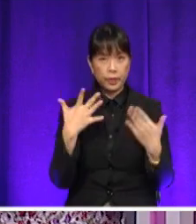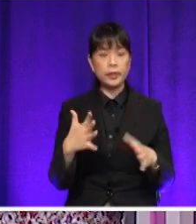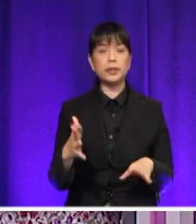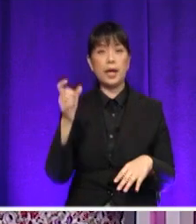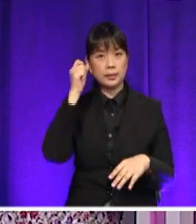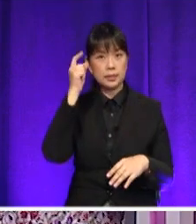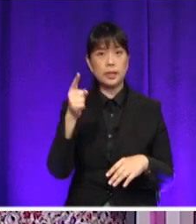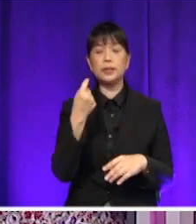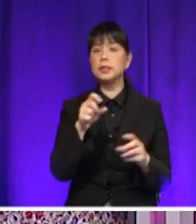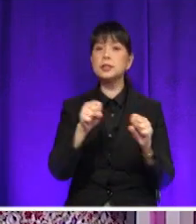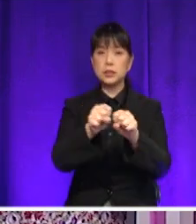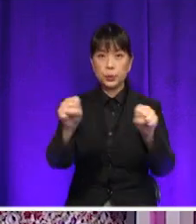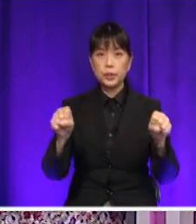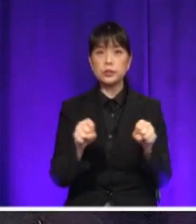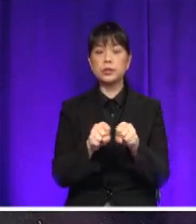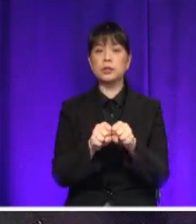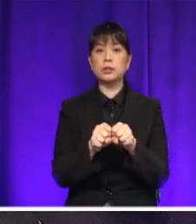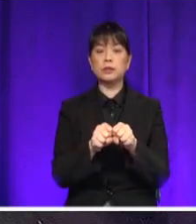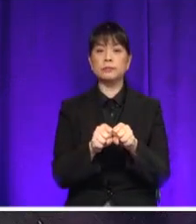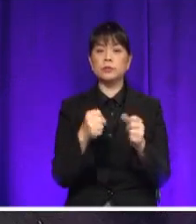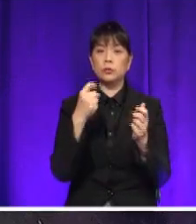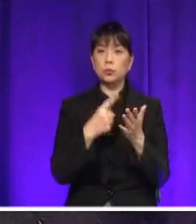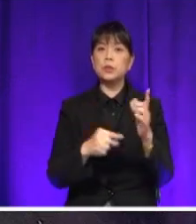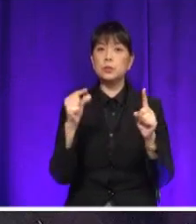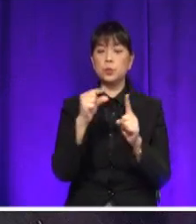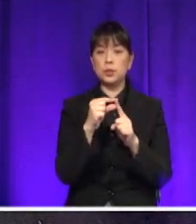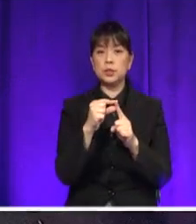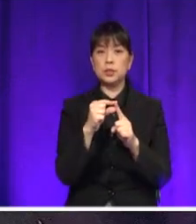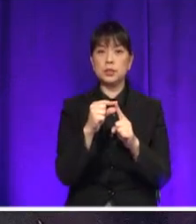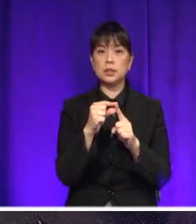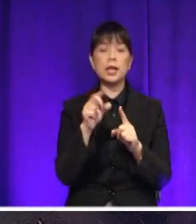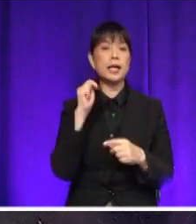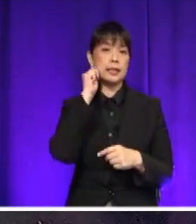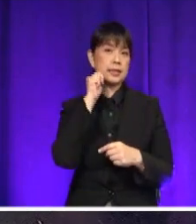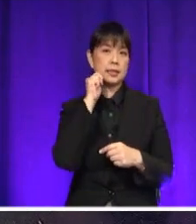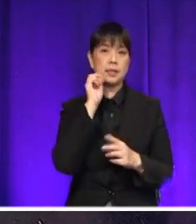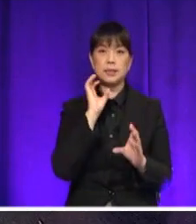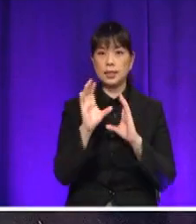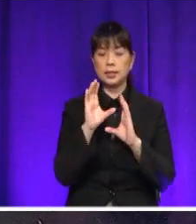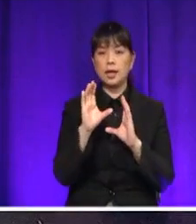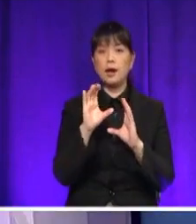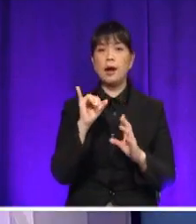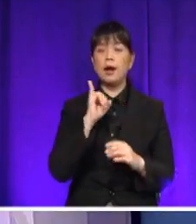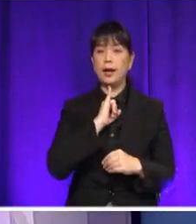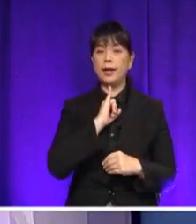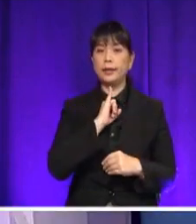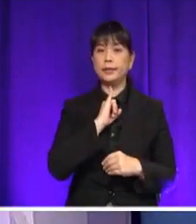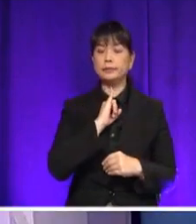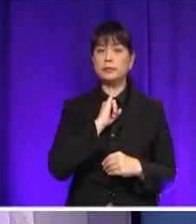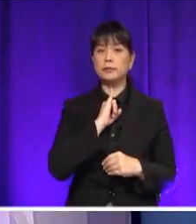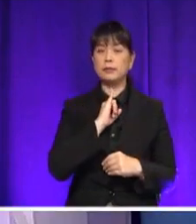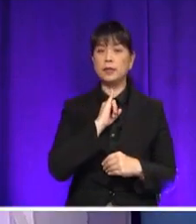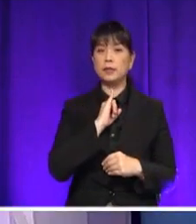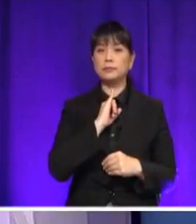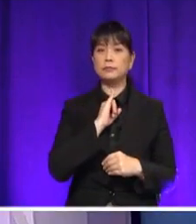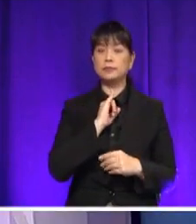come to your mind? Well, I will definitely think about things that are